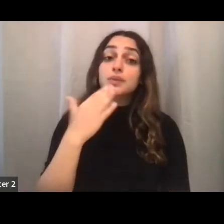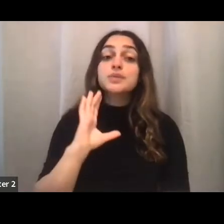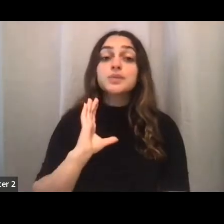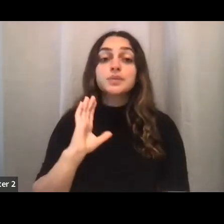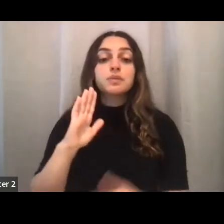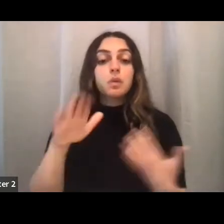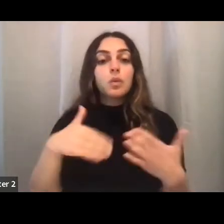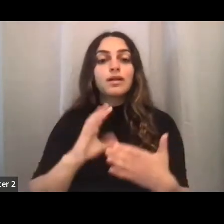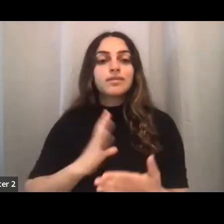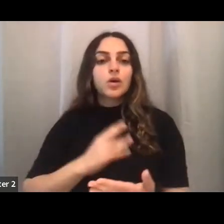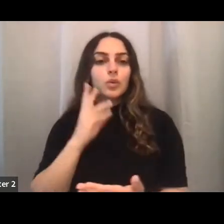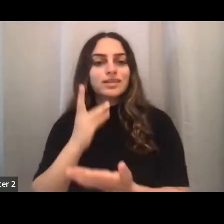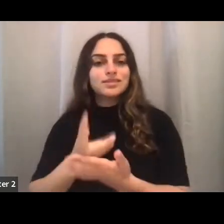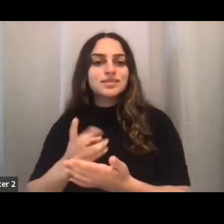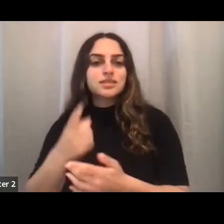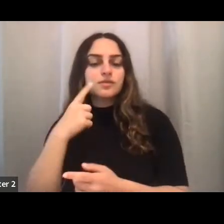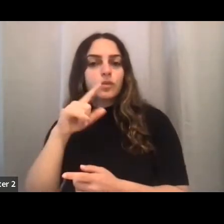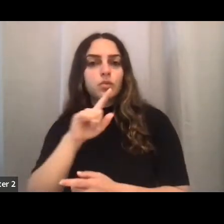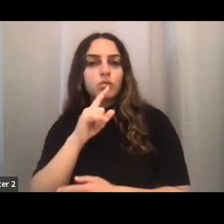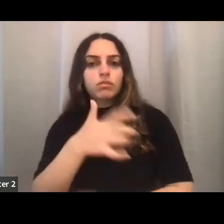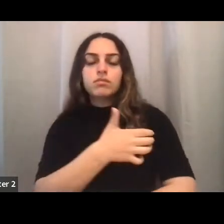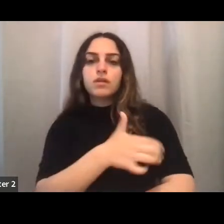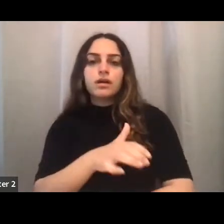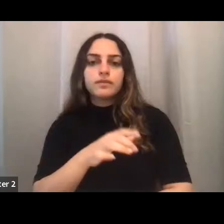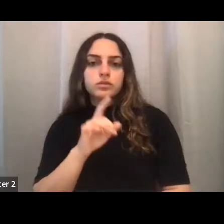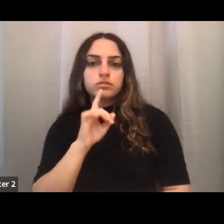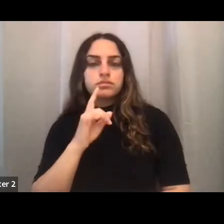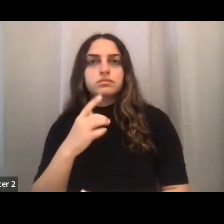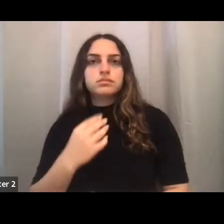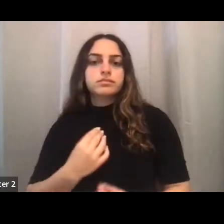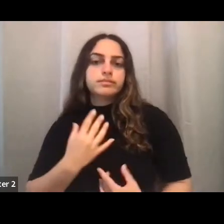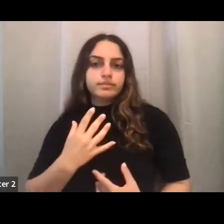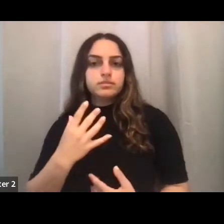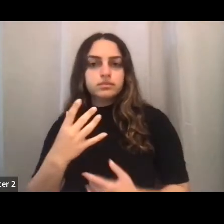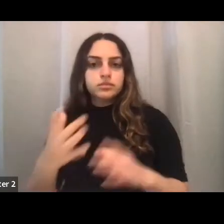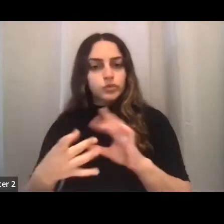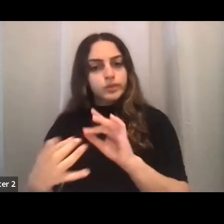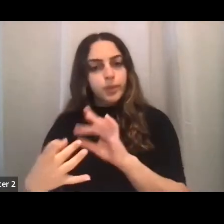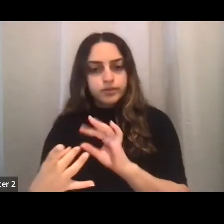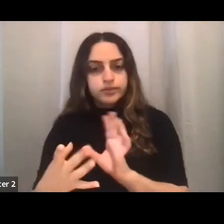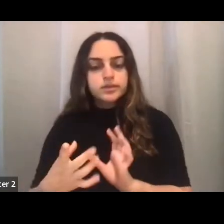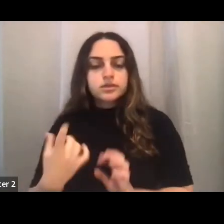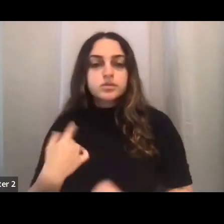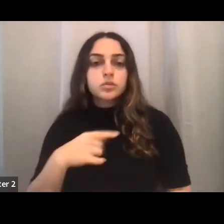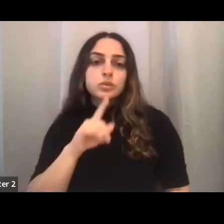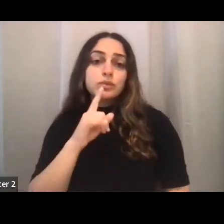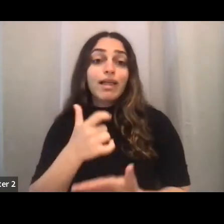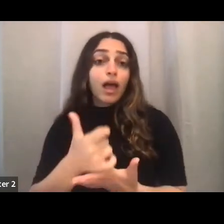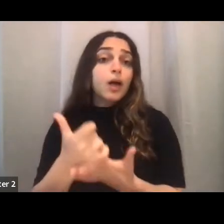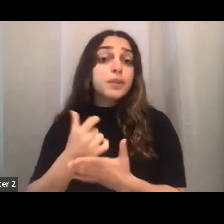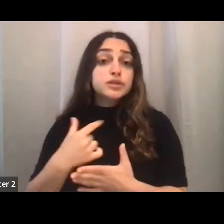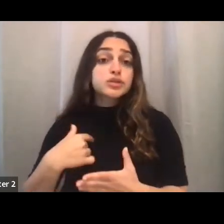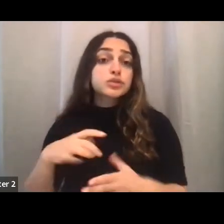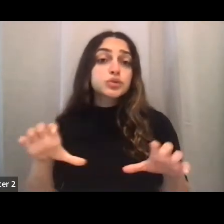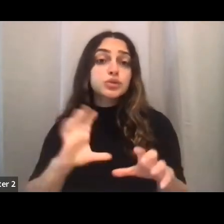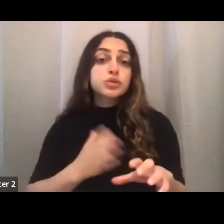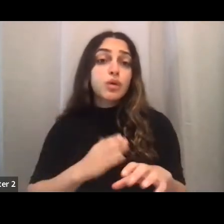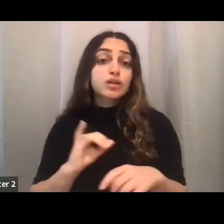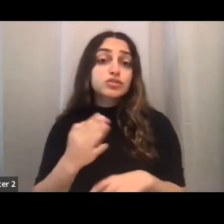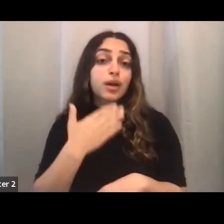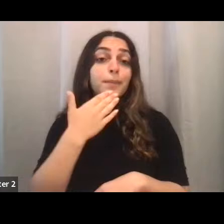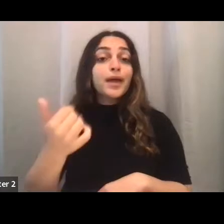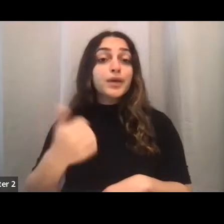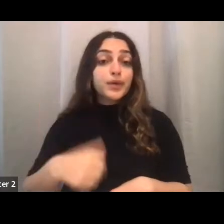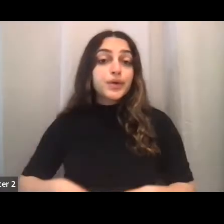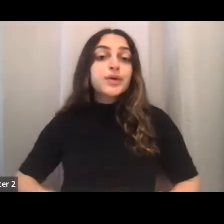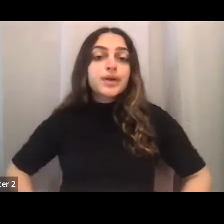extraordinarily powerful and insightful remarks this will really help us to do our job better and to work